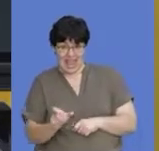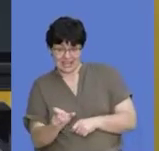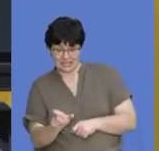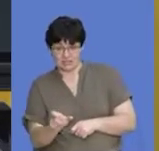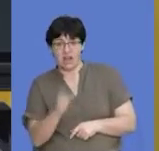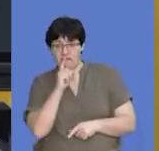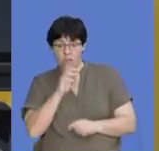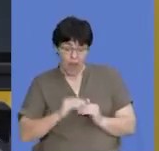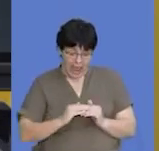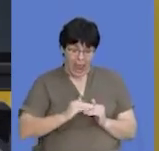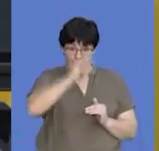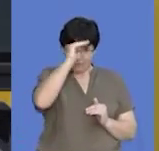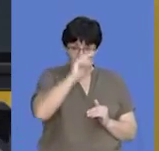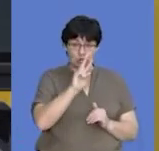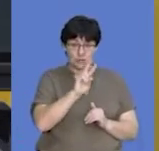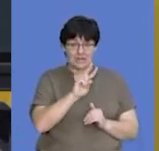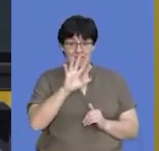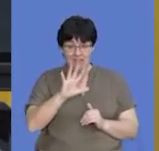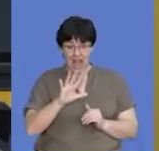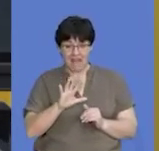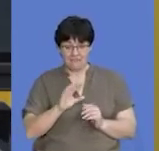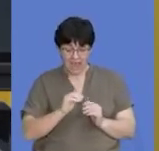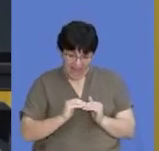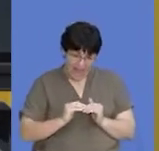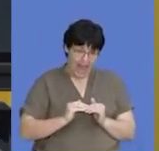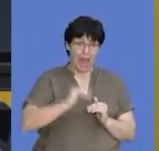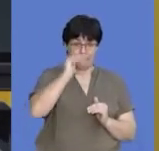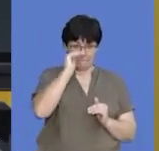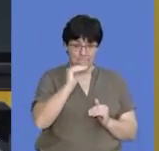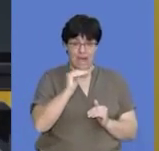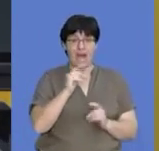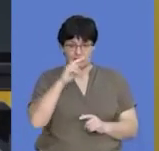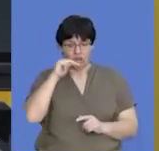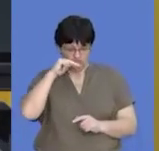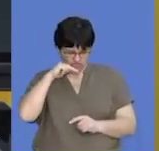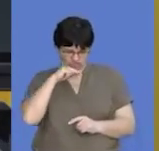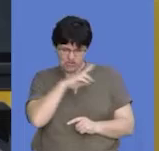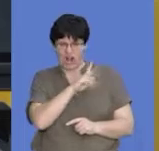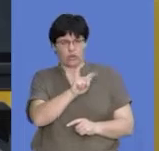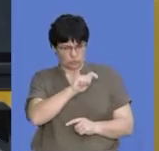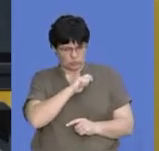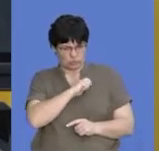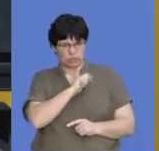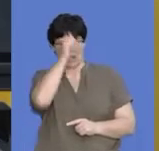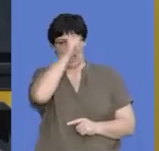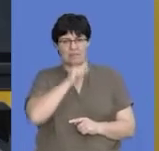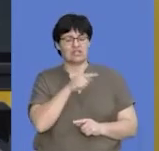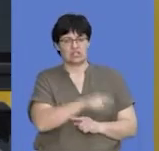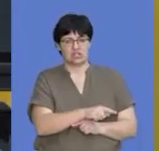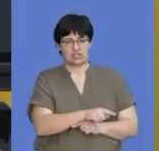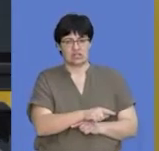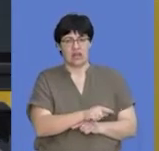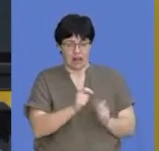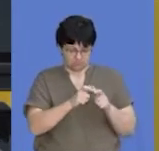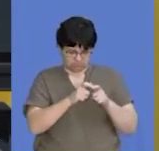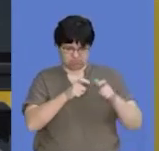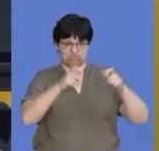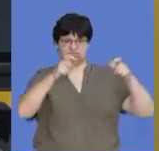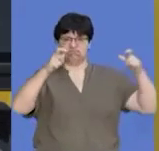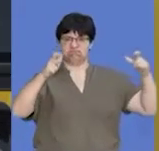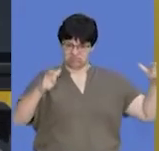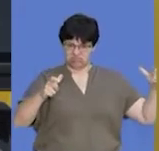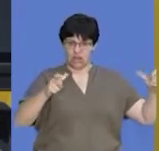it upwards 25 times, it is the reality of that image, the real life